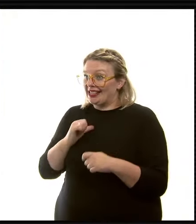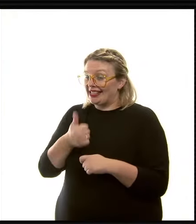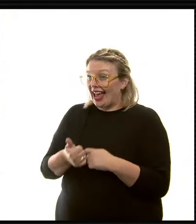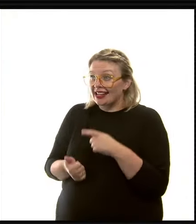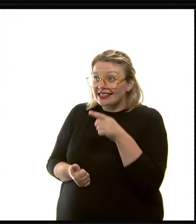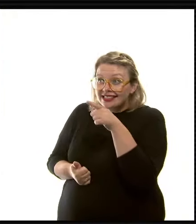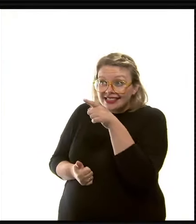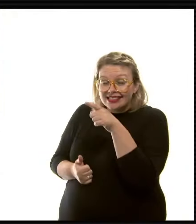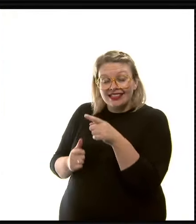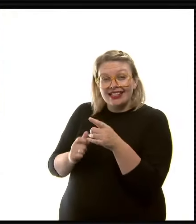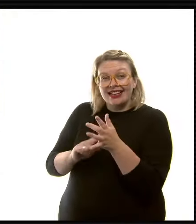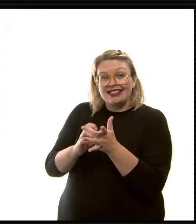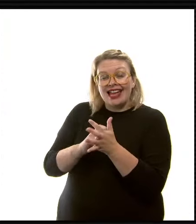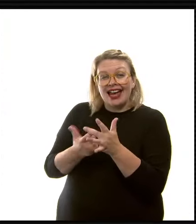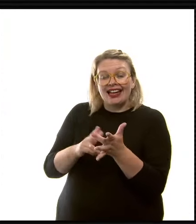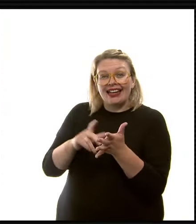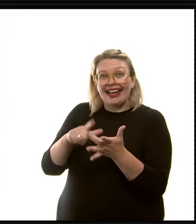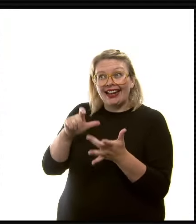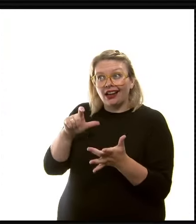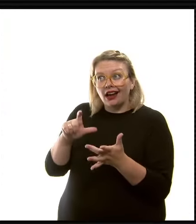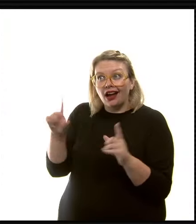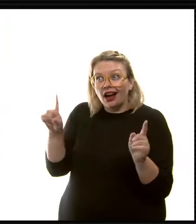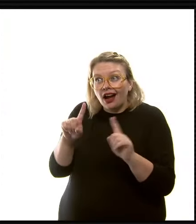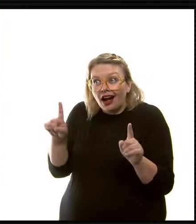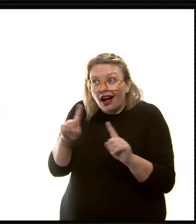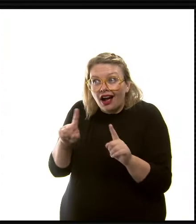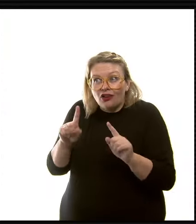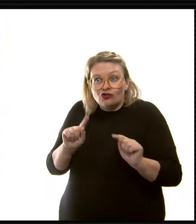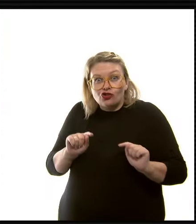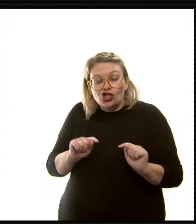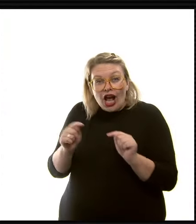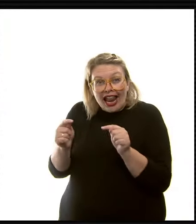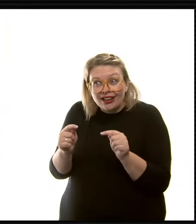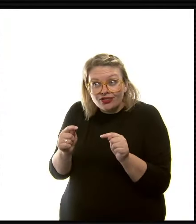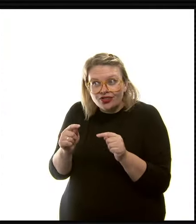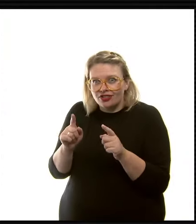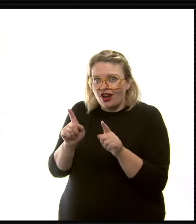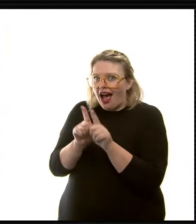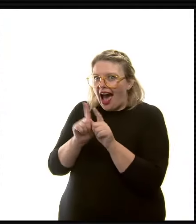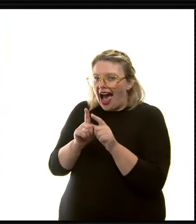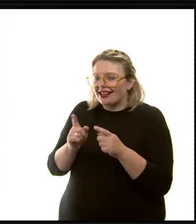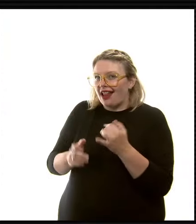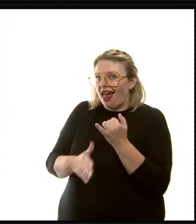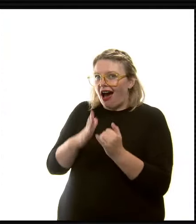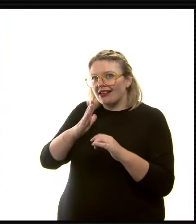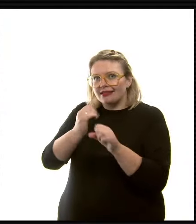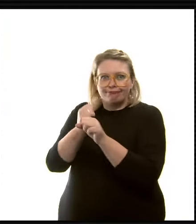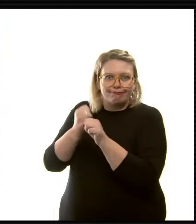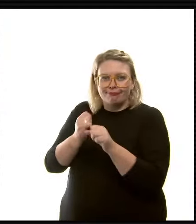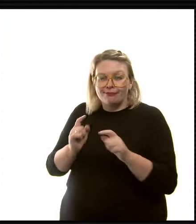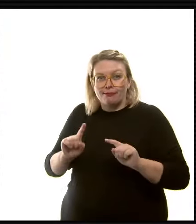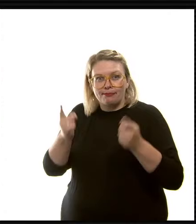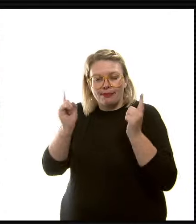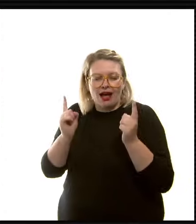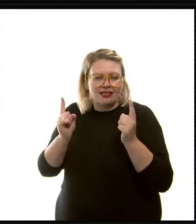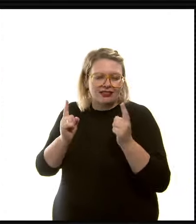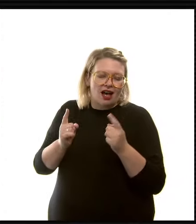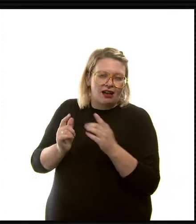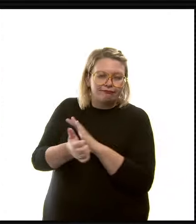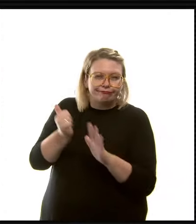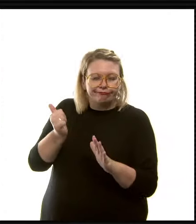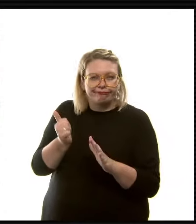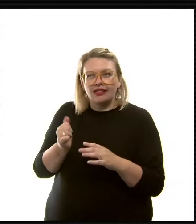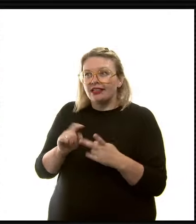Technic fans. Our live LEGO Masters All-Star Challenge reaches its thrilling conclusion, but have the teams managed to do